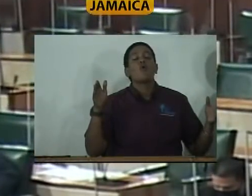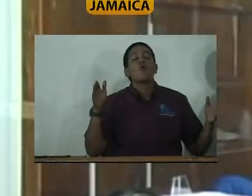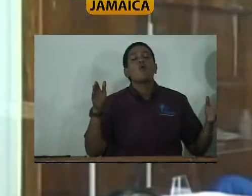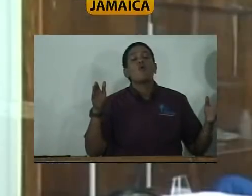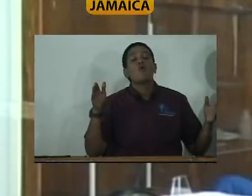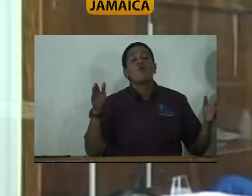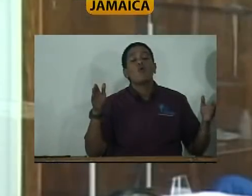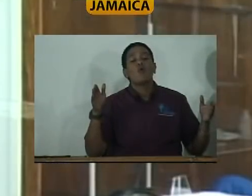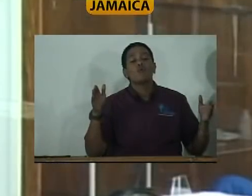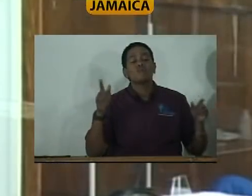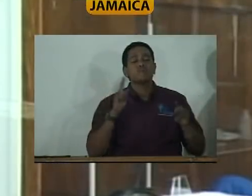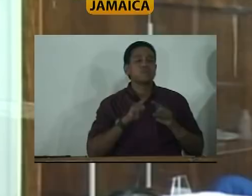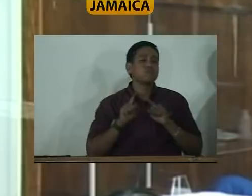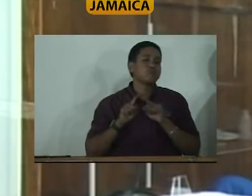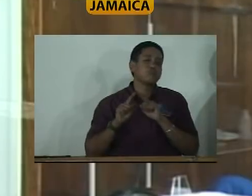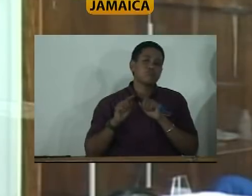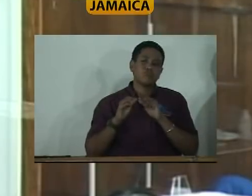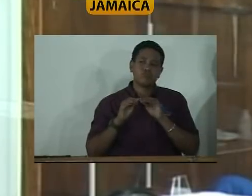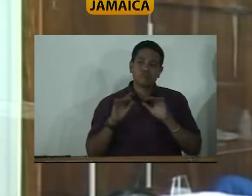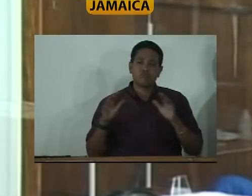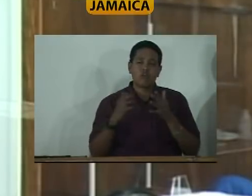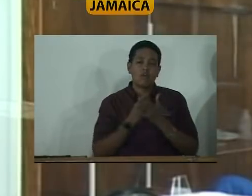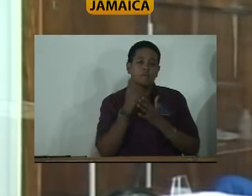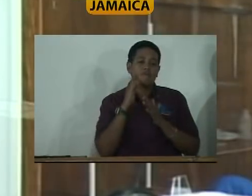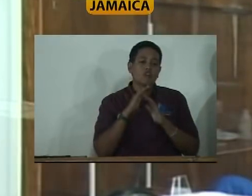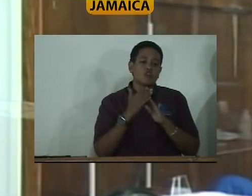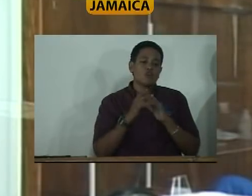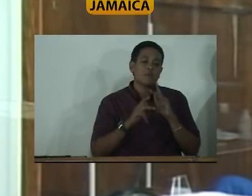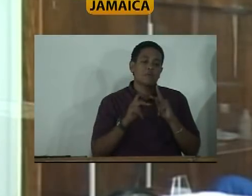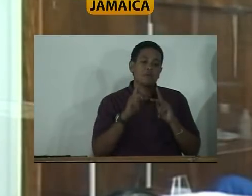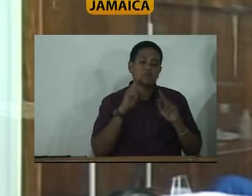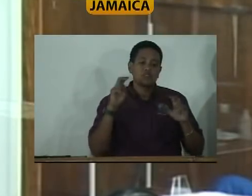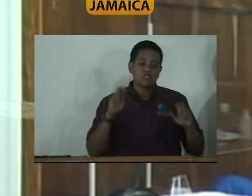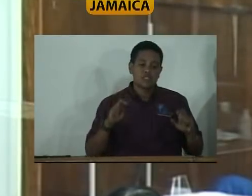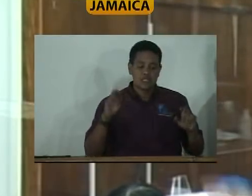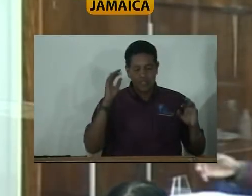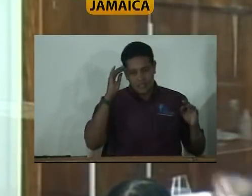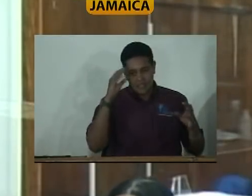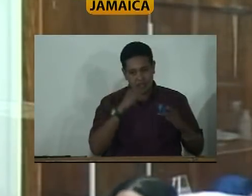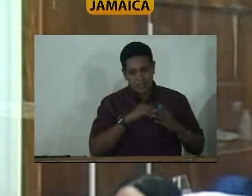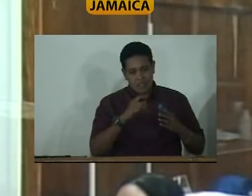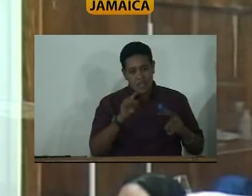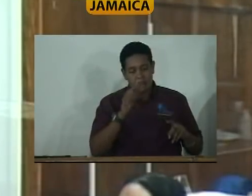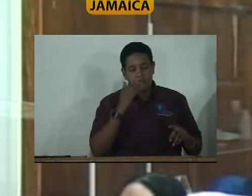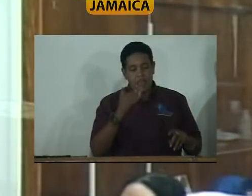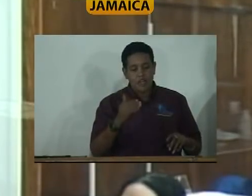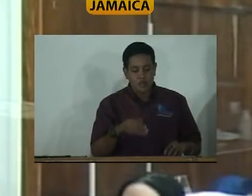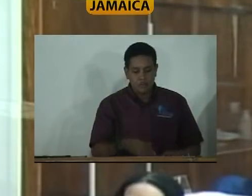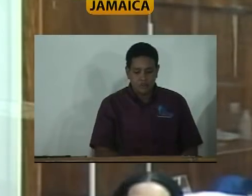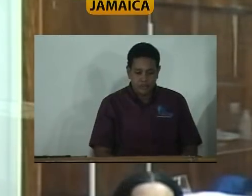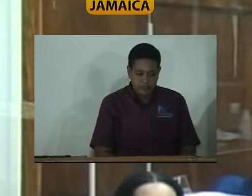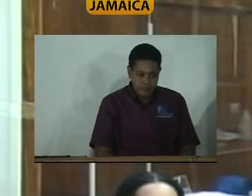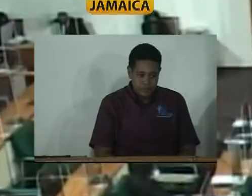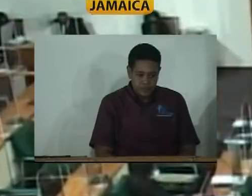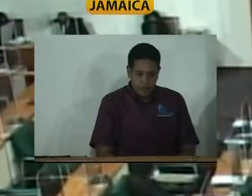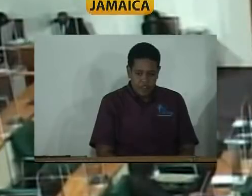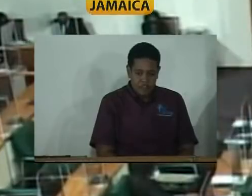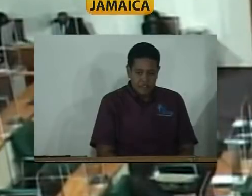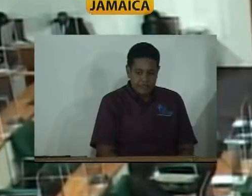a barrage of opportunities for Jamaicans to sit and fill. Thank you, Mr. President.